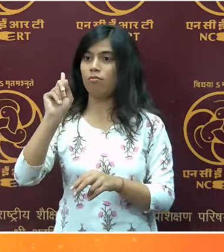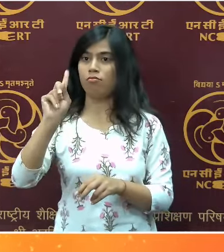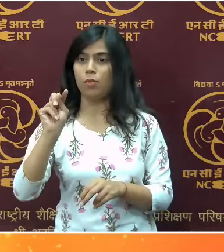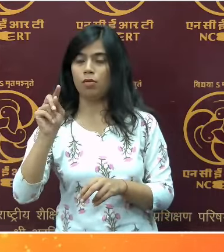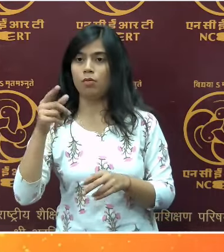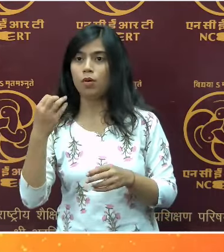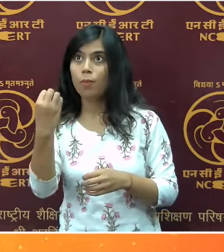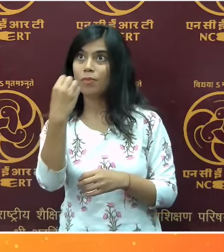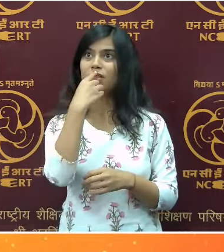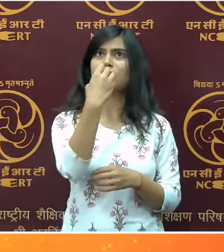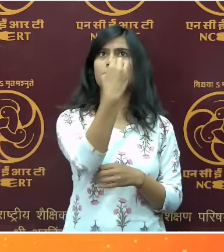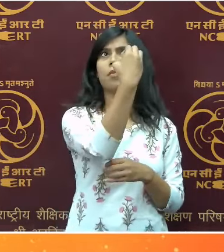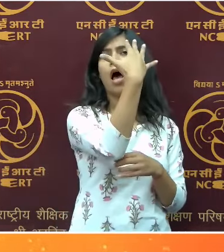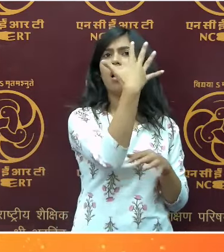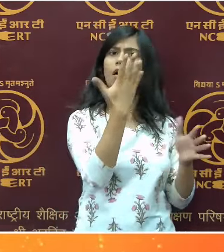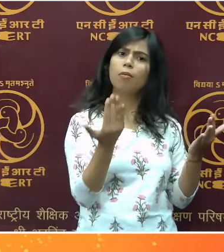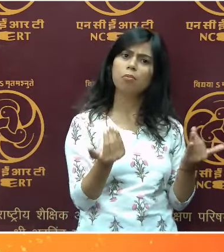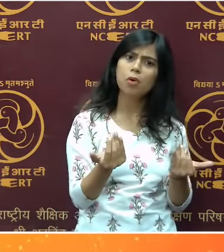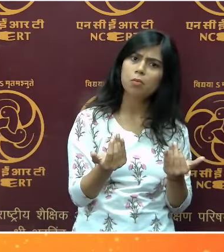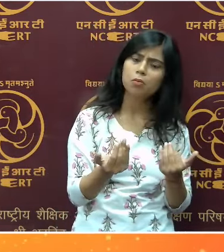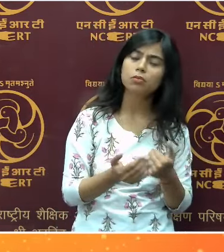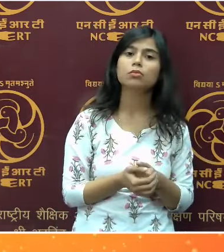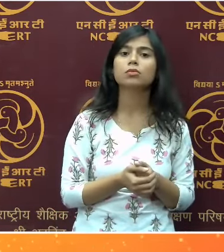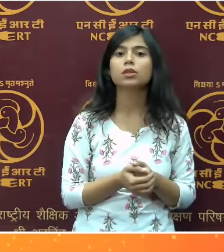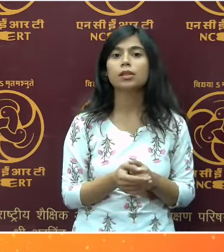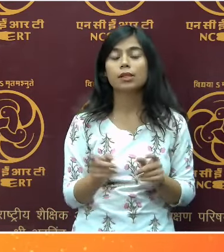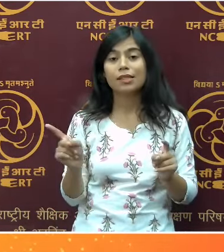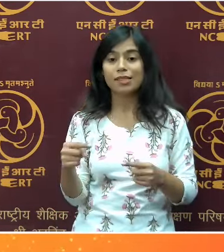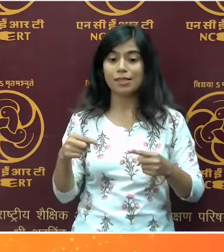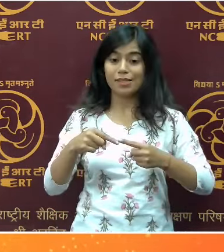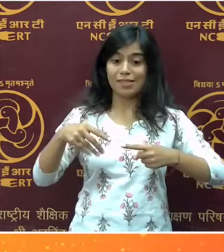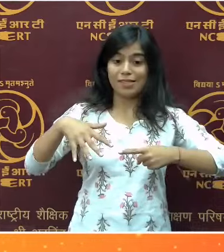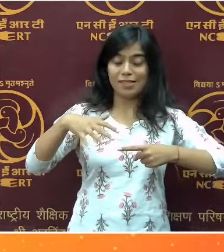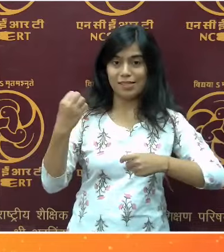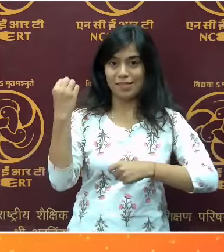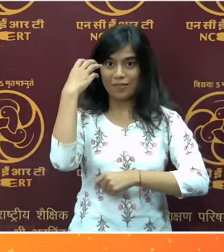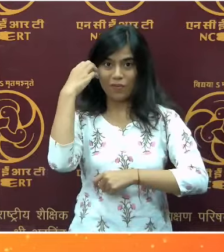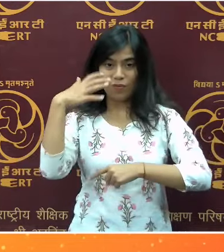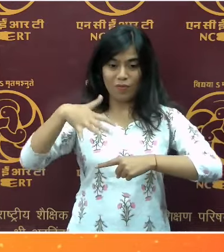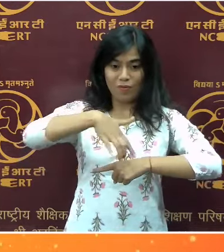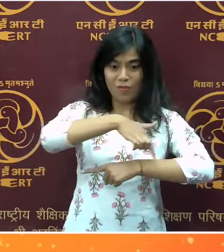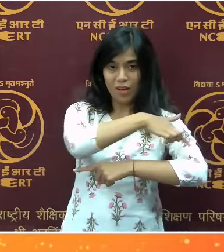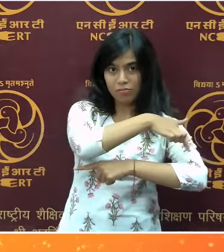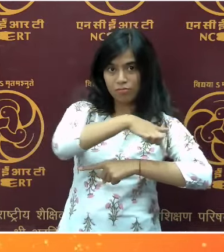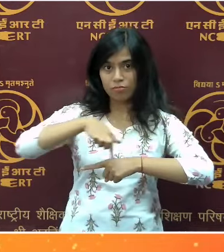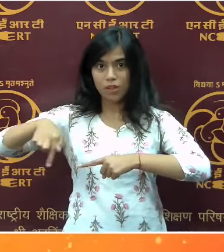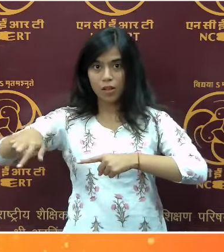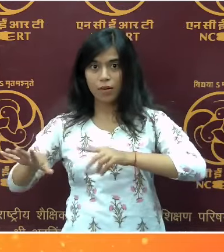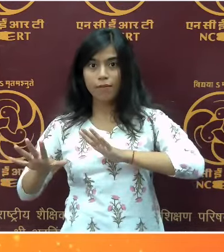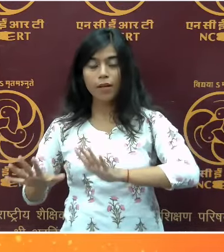bulb automatically glow. So for a simple circuit, we need a source of potential difference